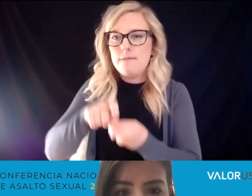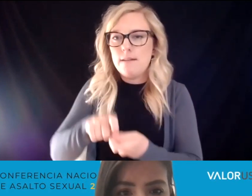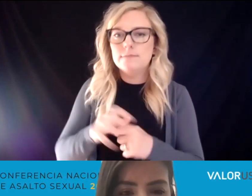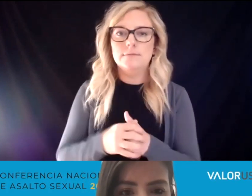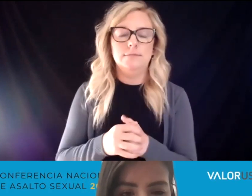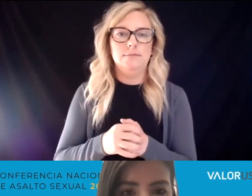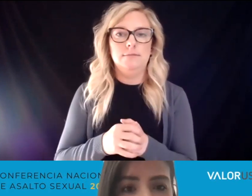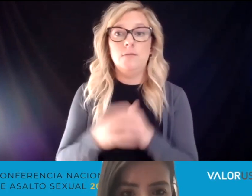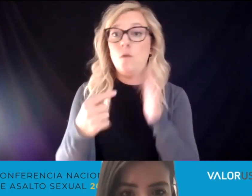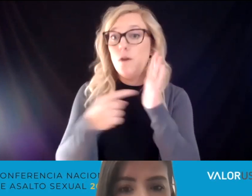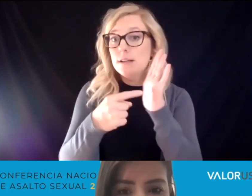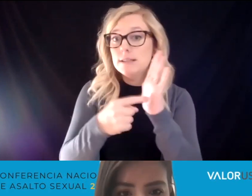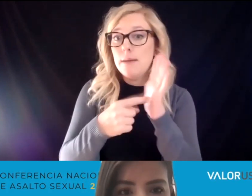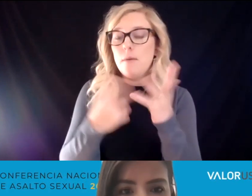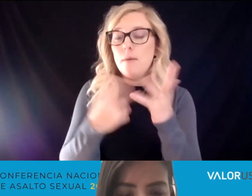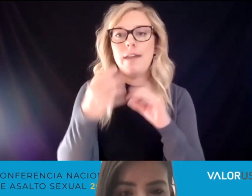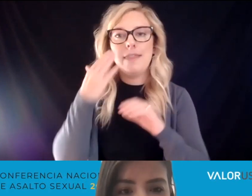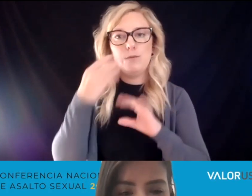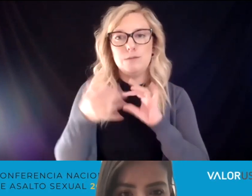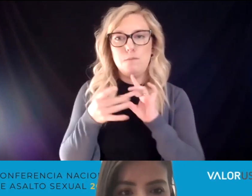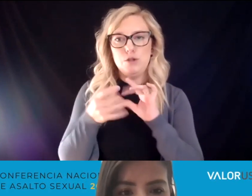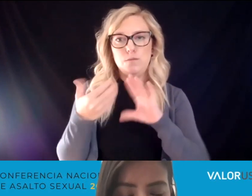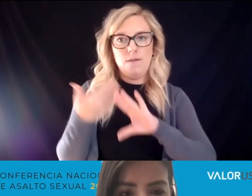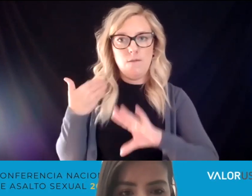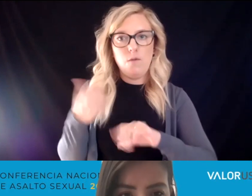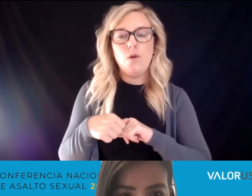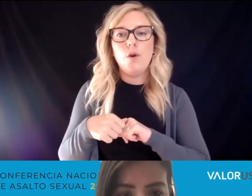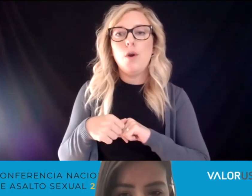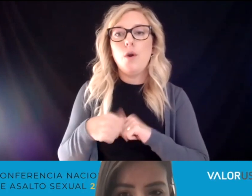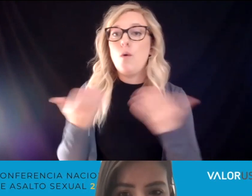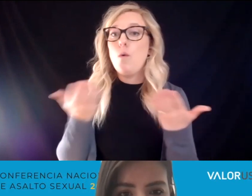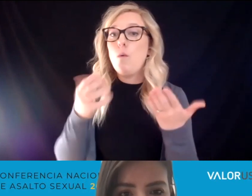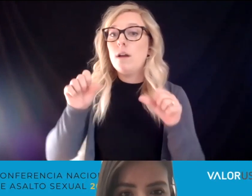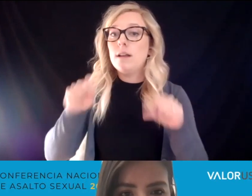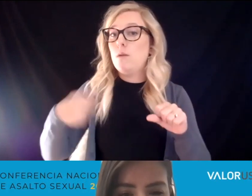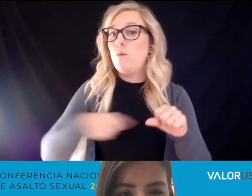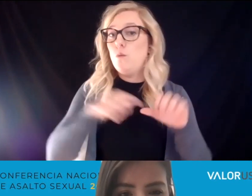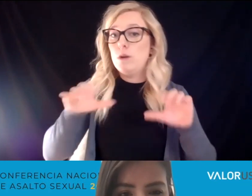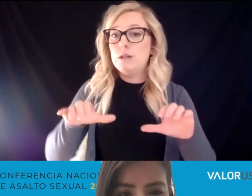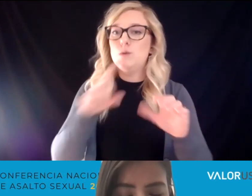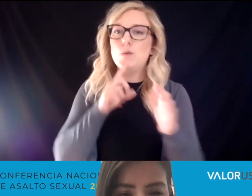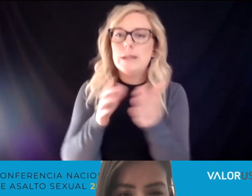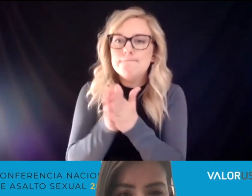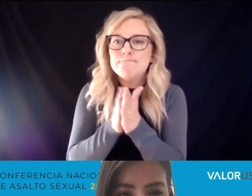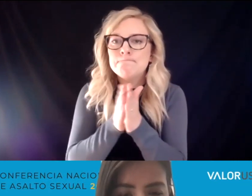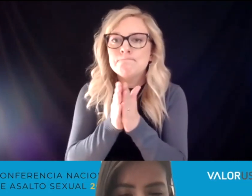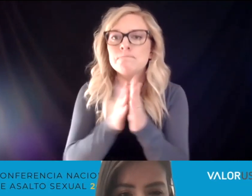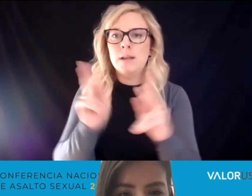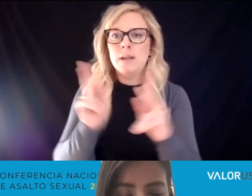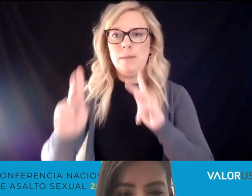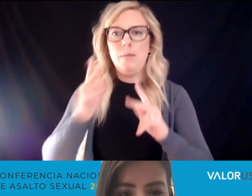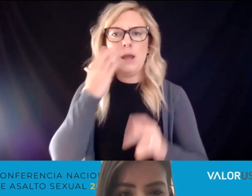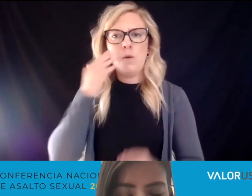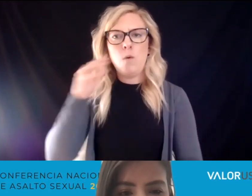For example, it was mentioned before, what can we do to incentivize people, Margaret was talking about